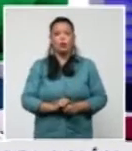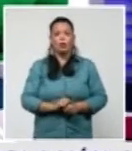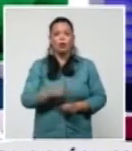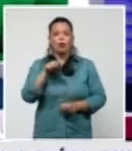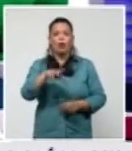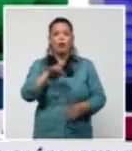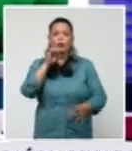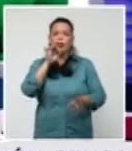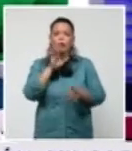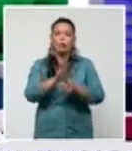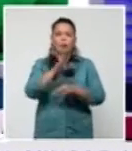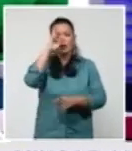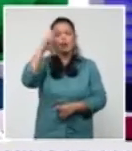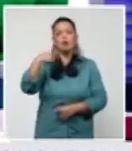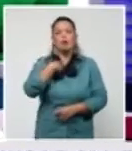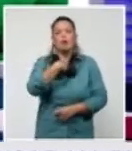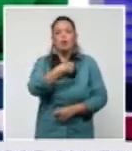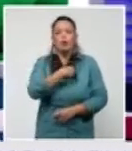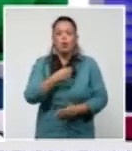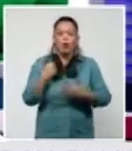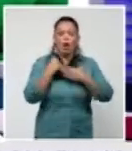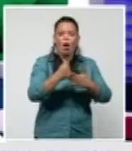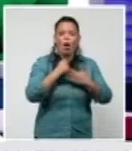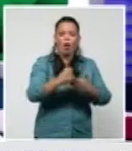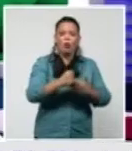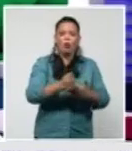hospitalized. Yesterday, we processed